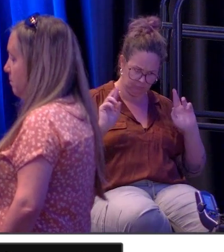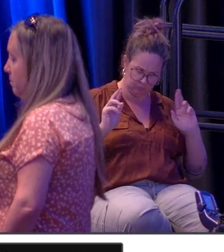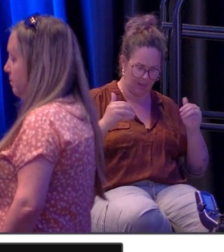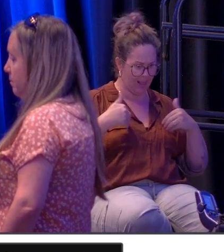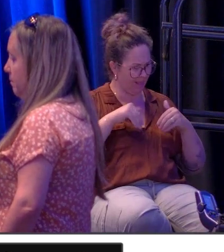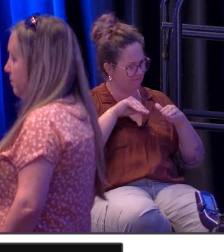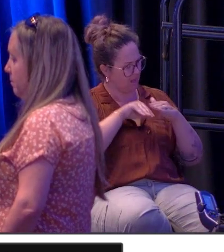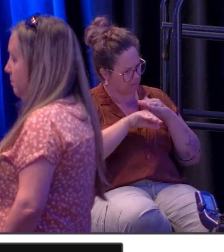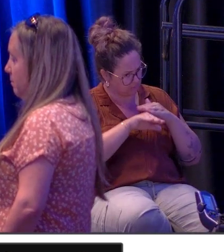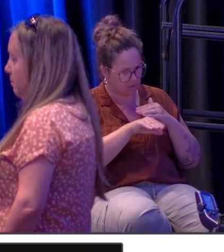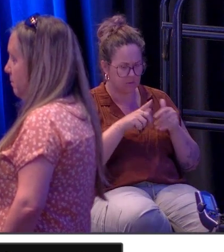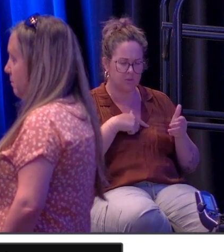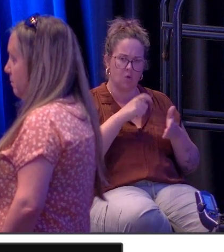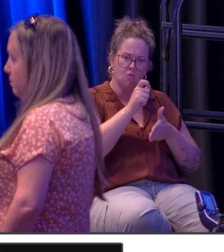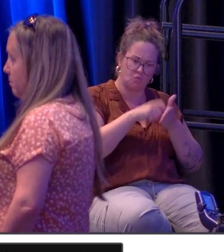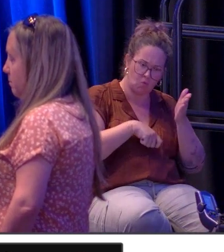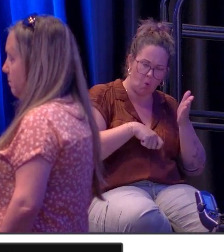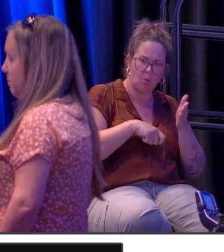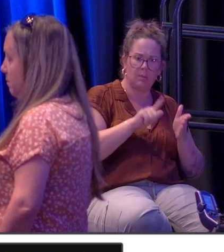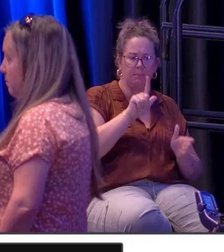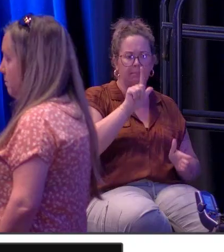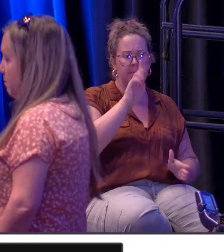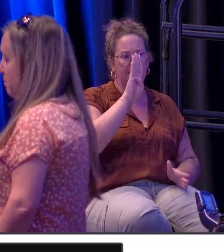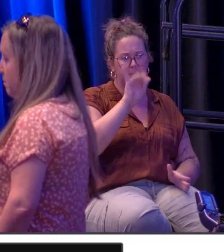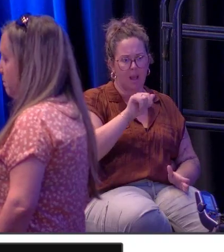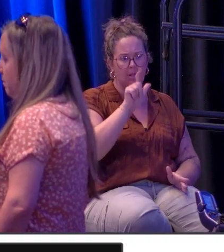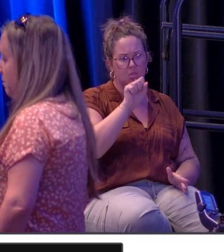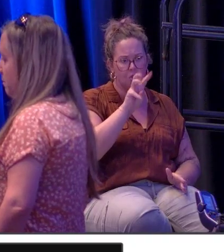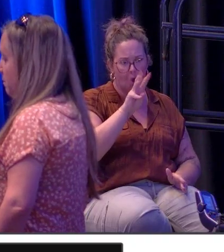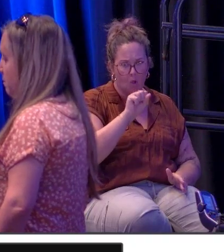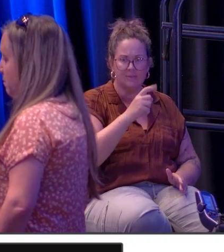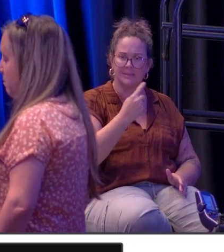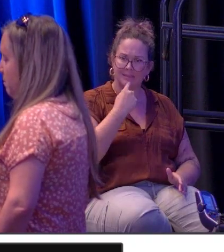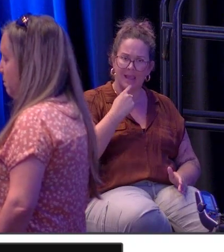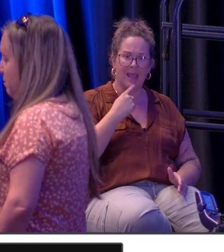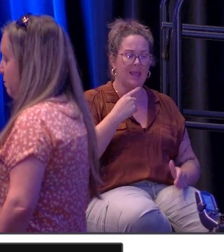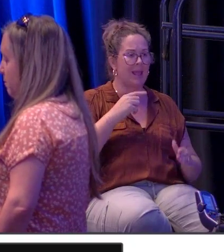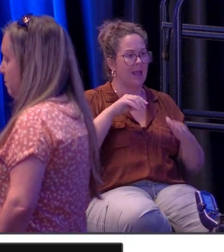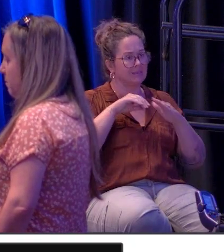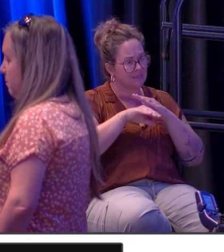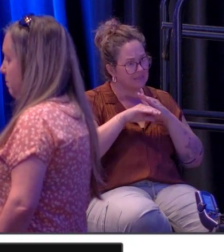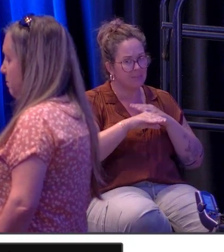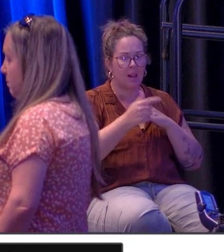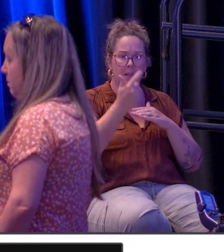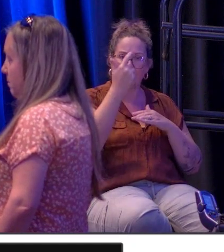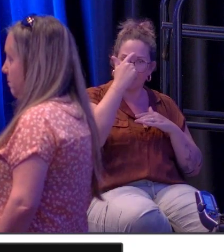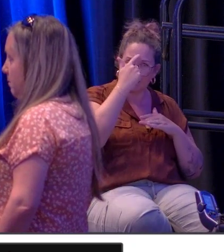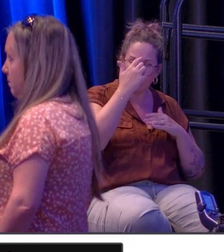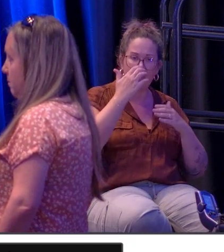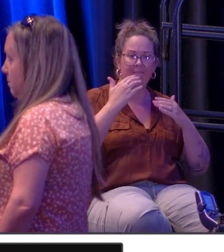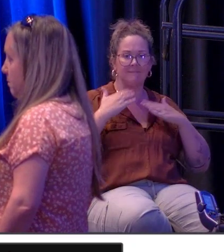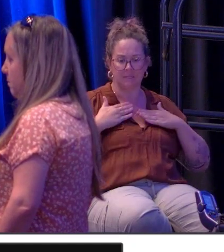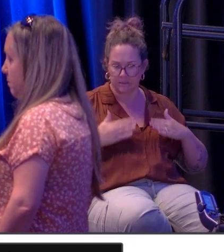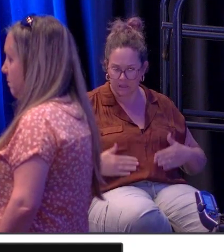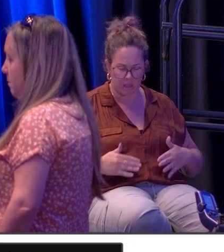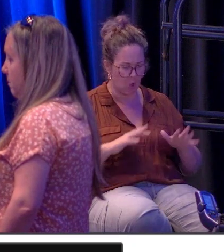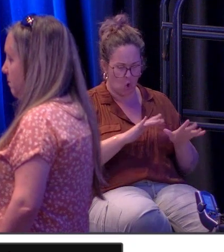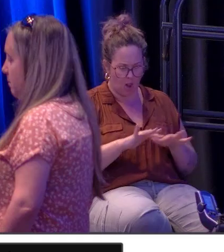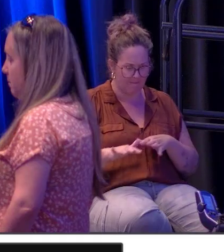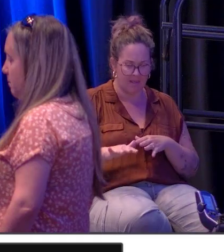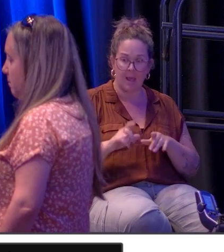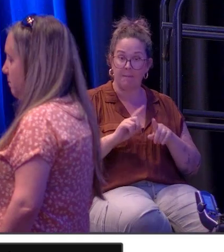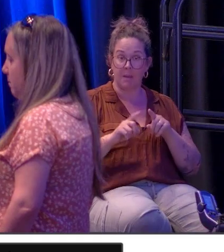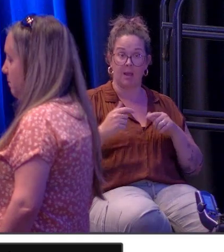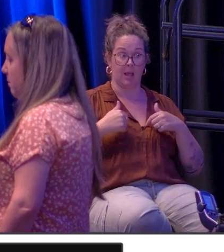article, it's absolutely in your bylaws that it's accessible mentally, physically, and all that, then when we show